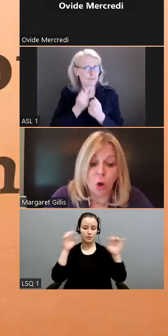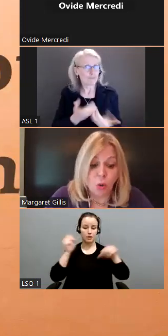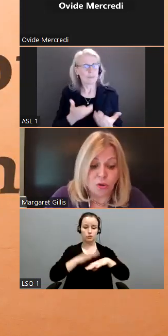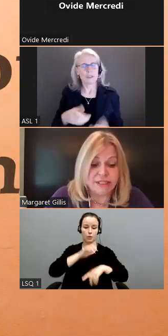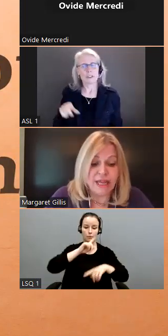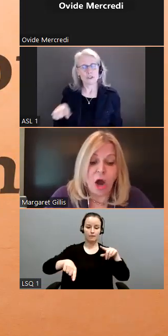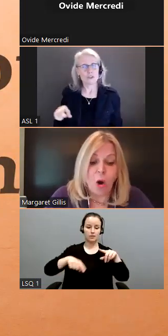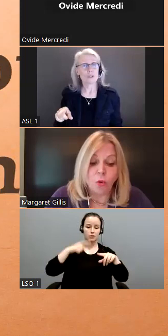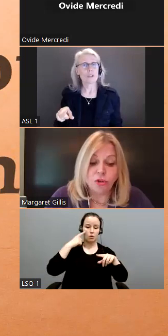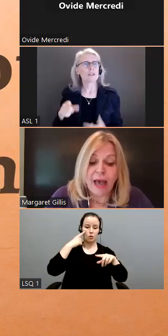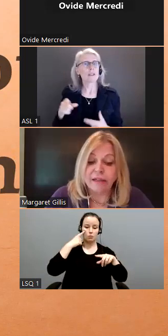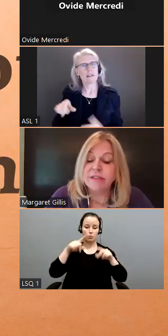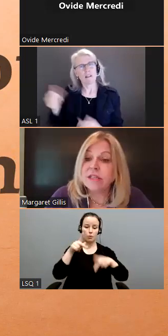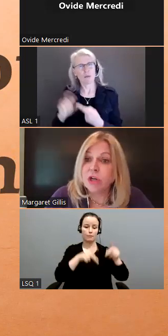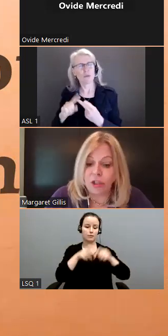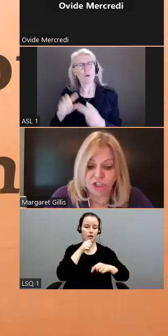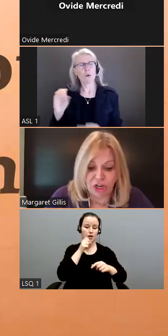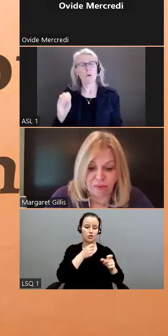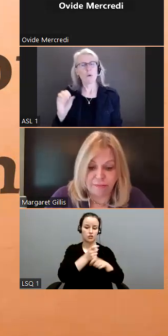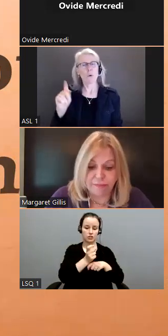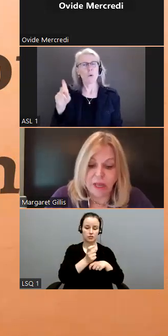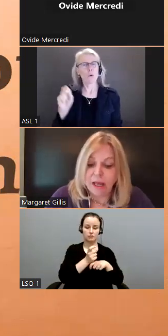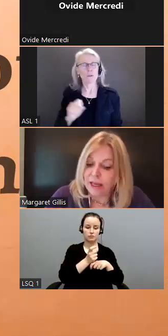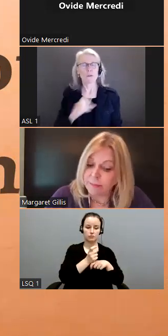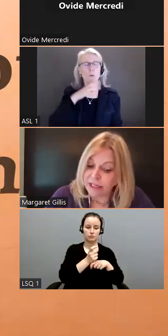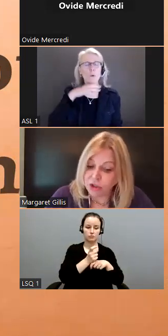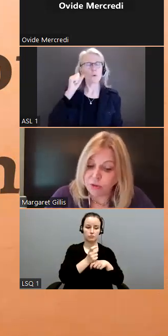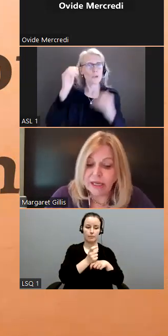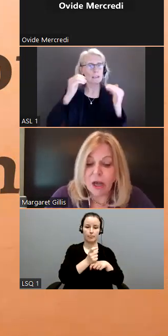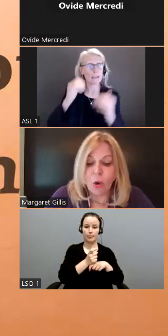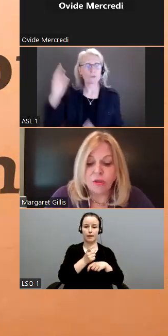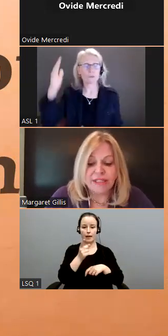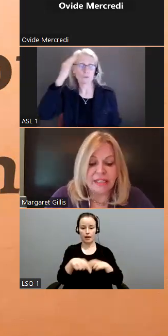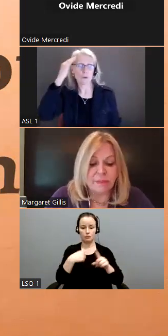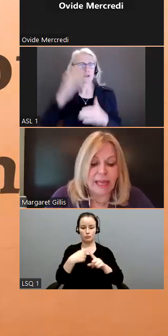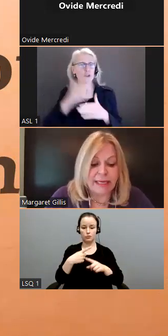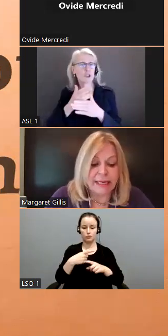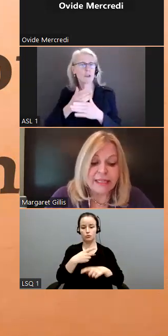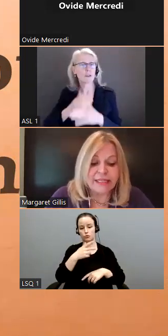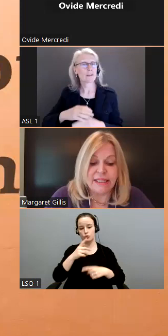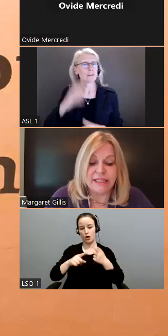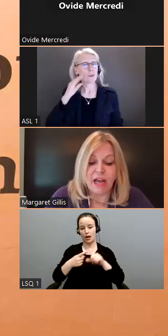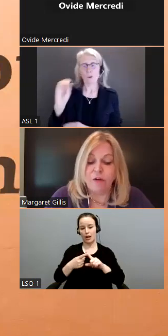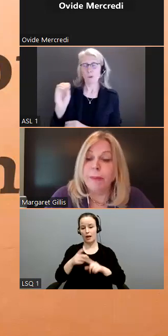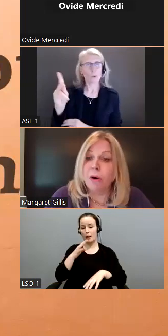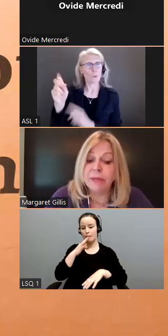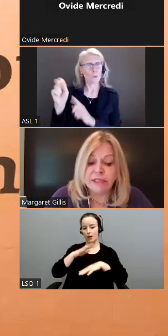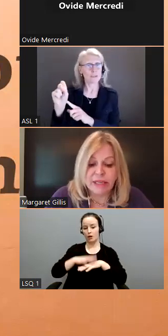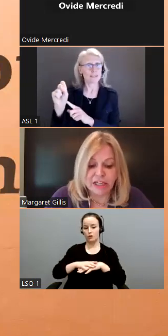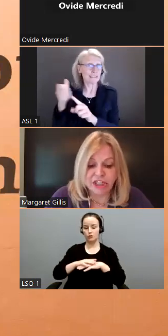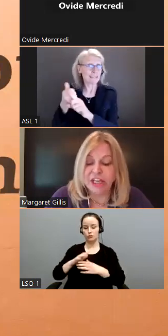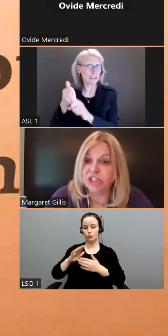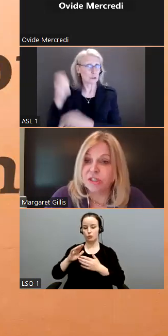launched OAKS, Older Adults Knowledge Sharing. Like a mighty tree, OAKS is planting the seeds of